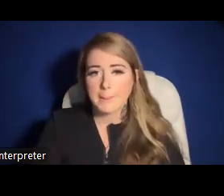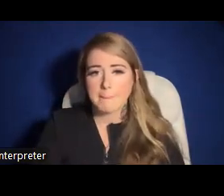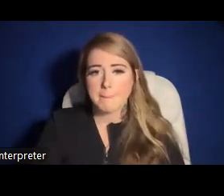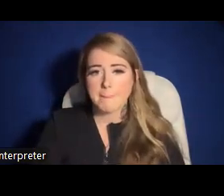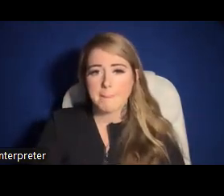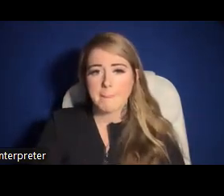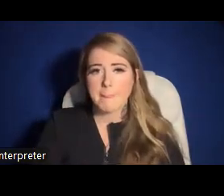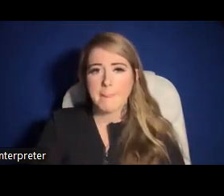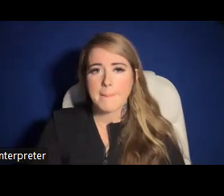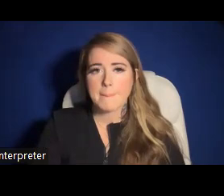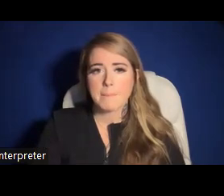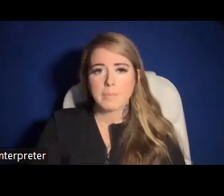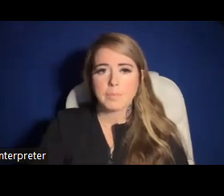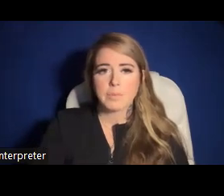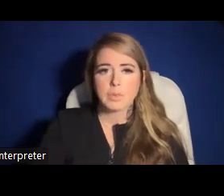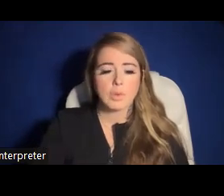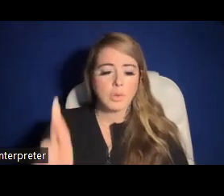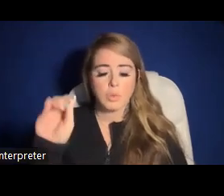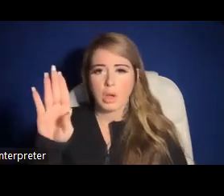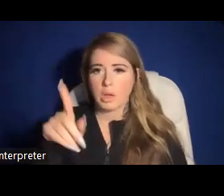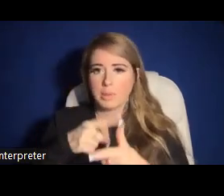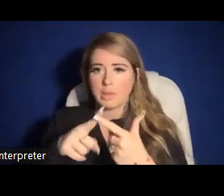Rob, and then Seth, and then back to Carolyn.